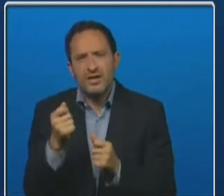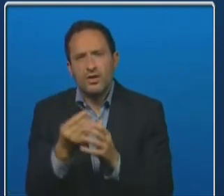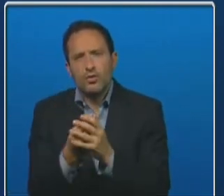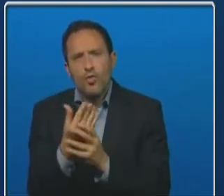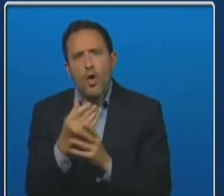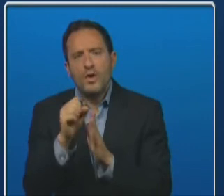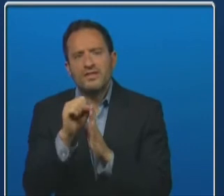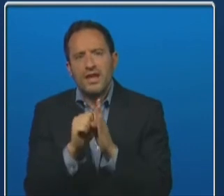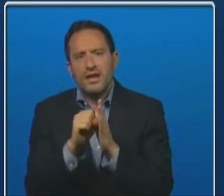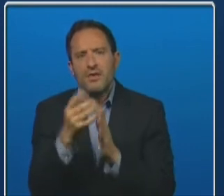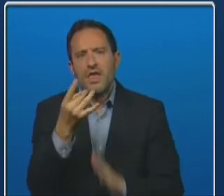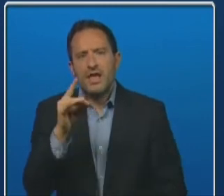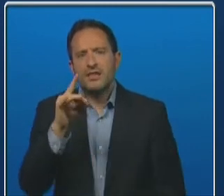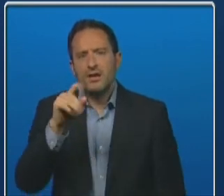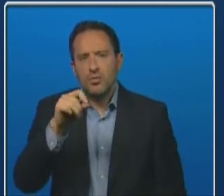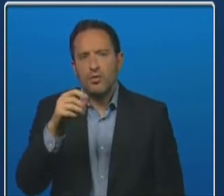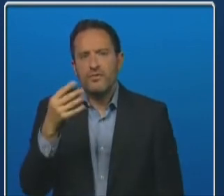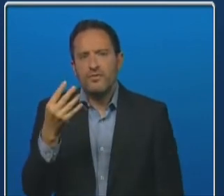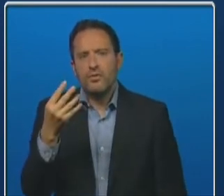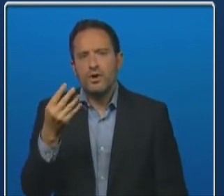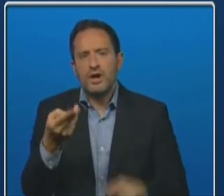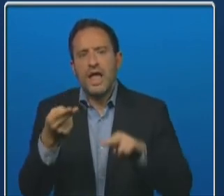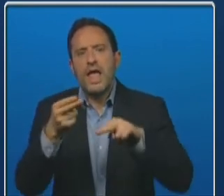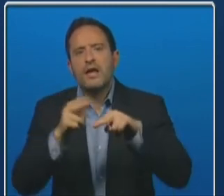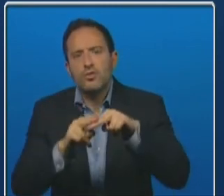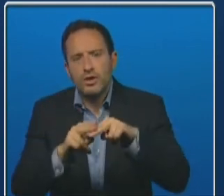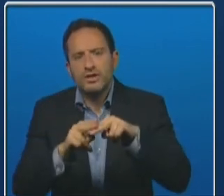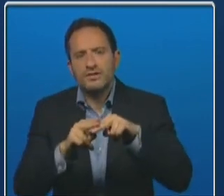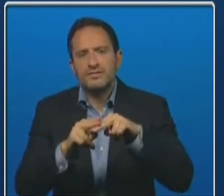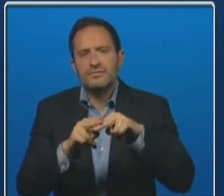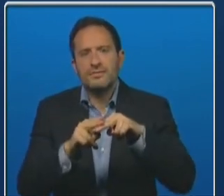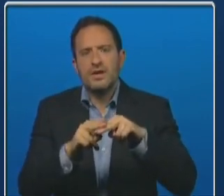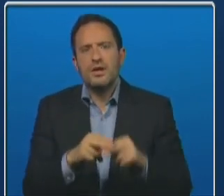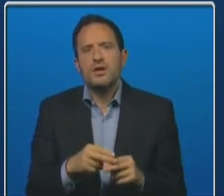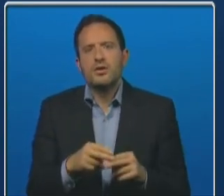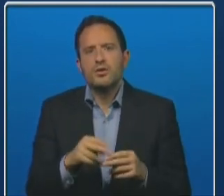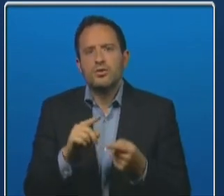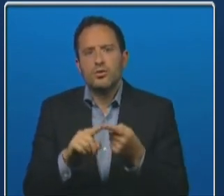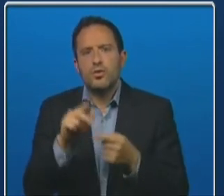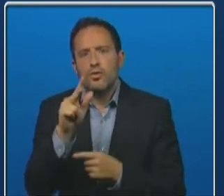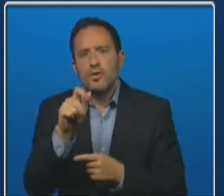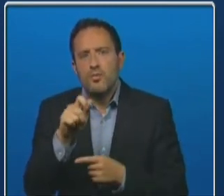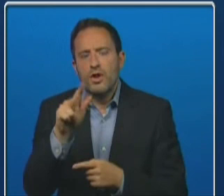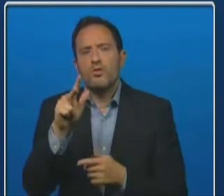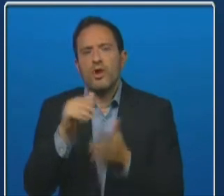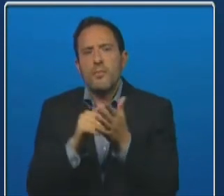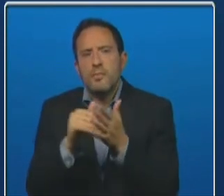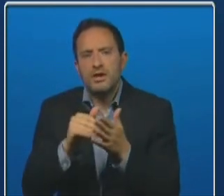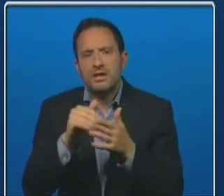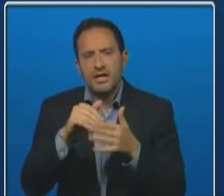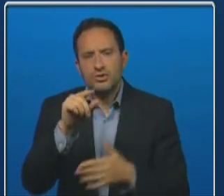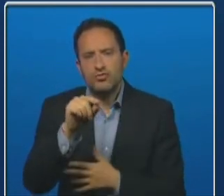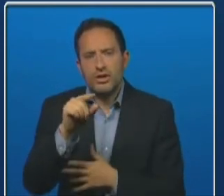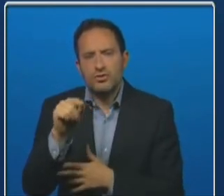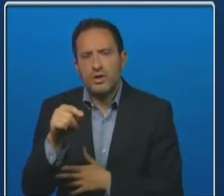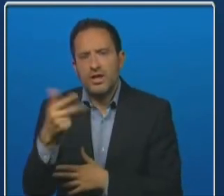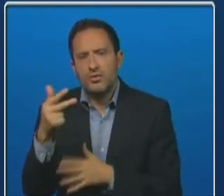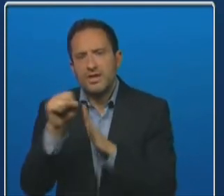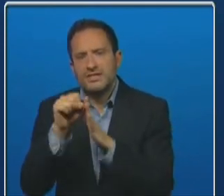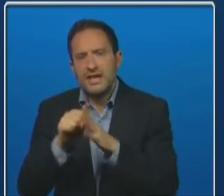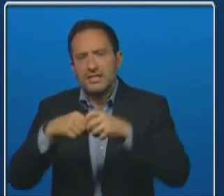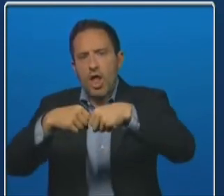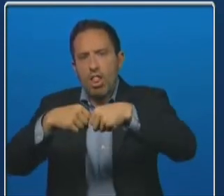18.4% increase in population, growing to 3.3 million in 2020. On the other hand, 3 states lost